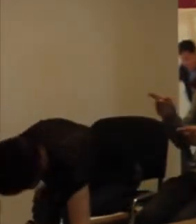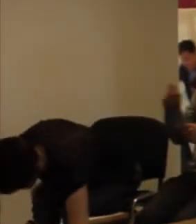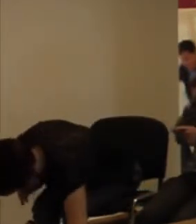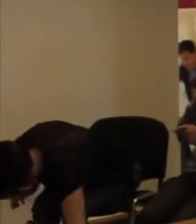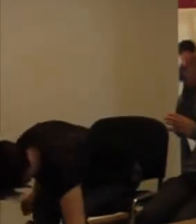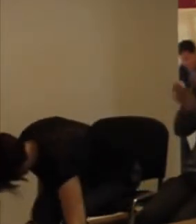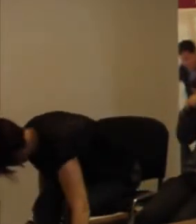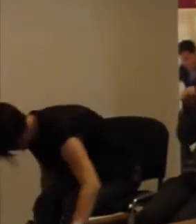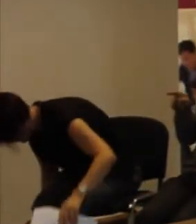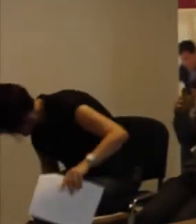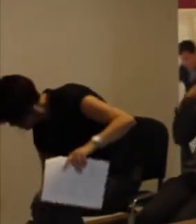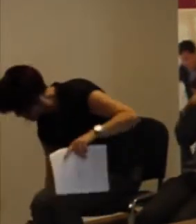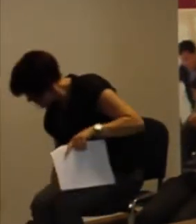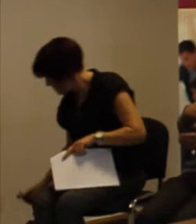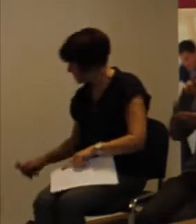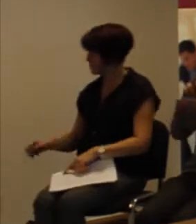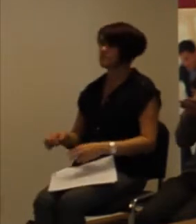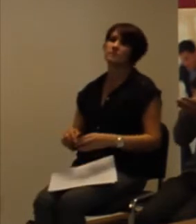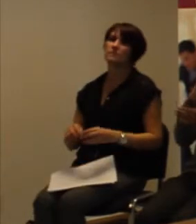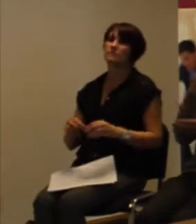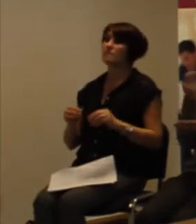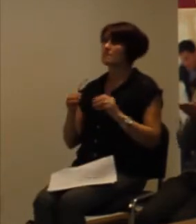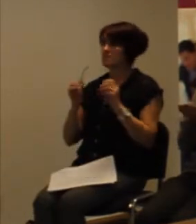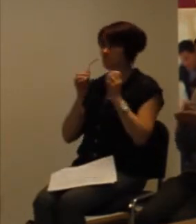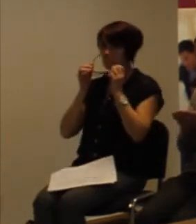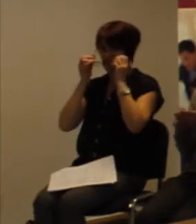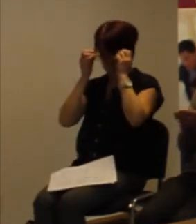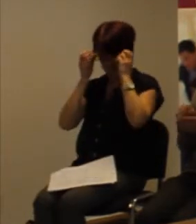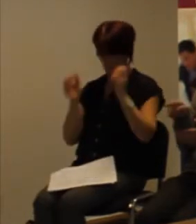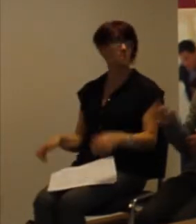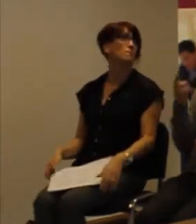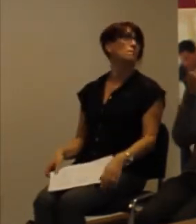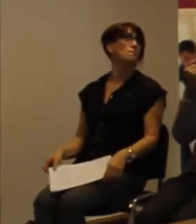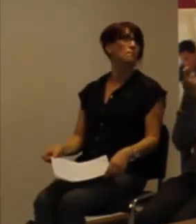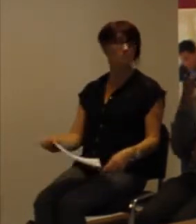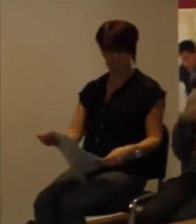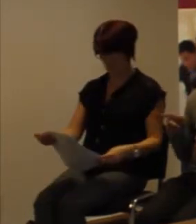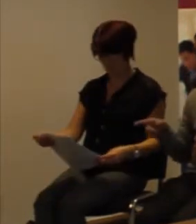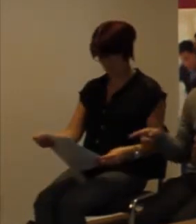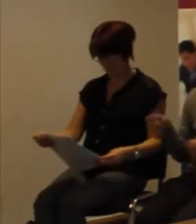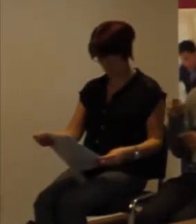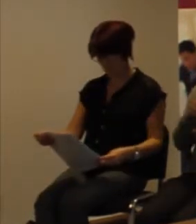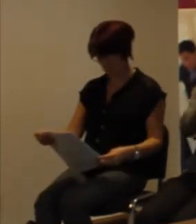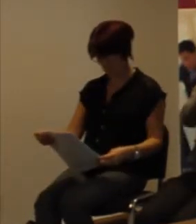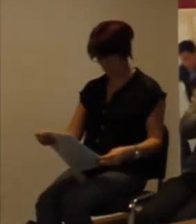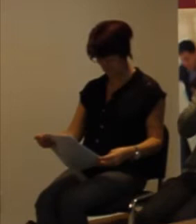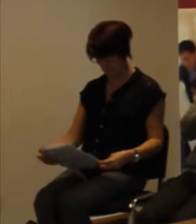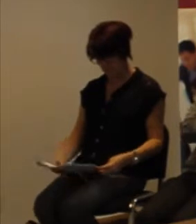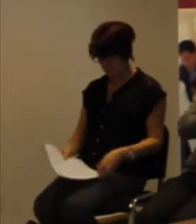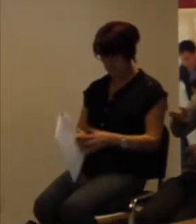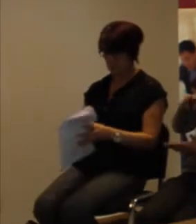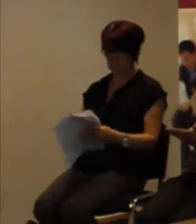scribe, which is a possibility, a distinct possibility. The same person may act as both, as long as